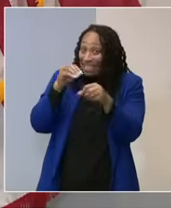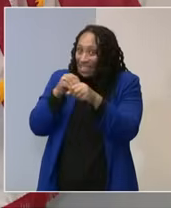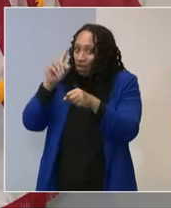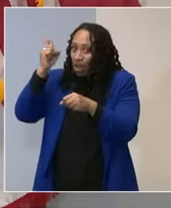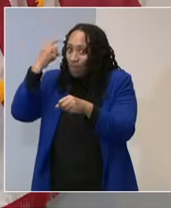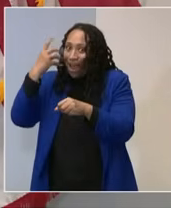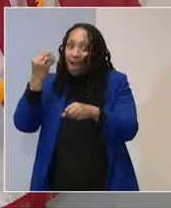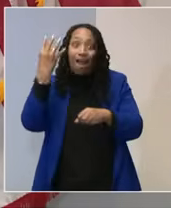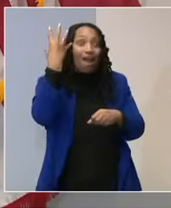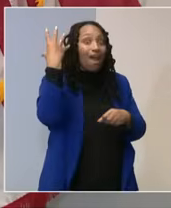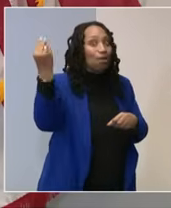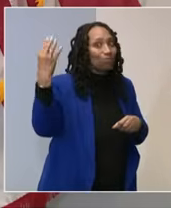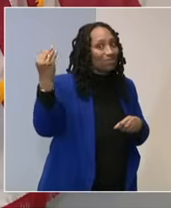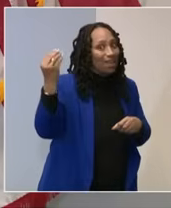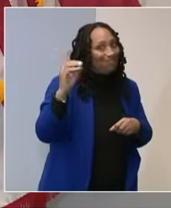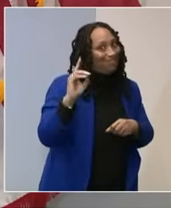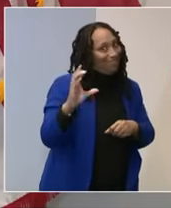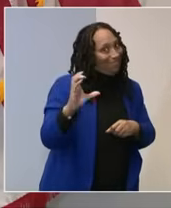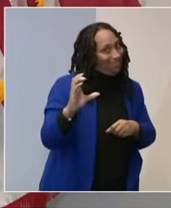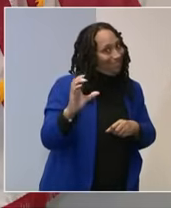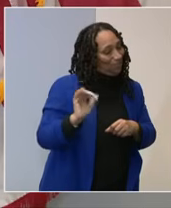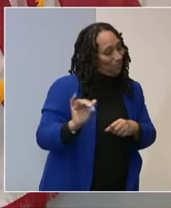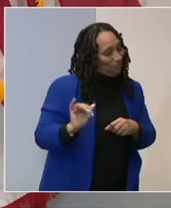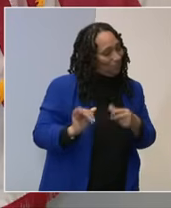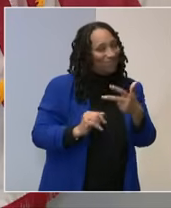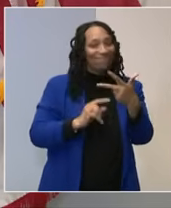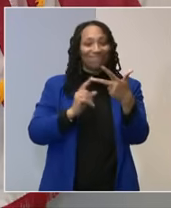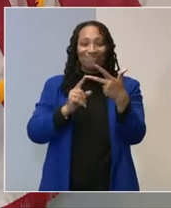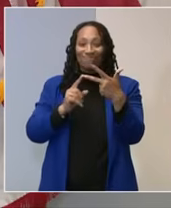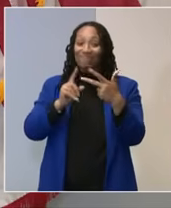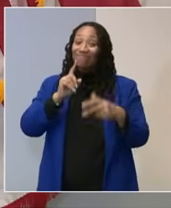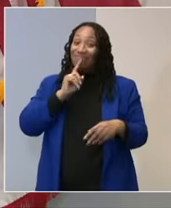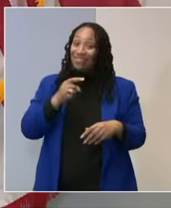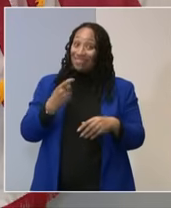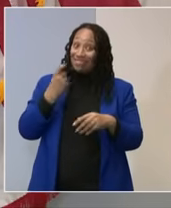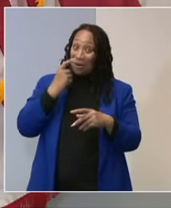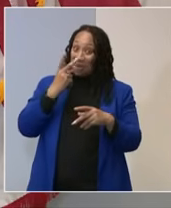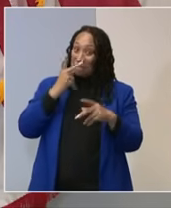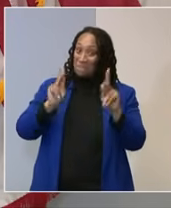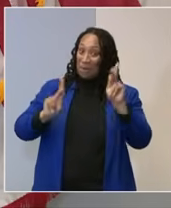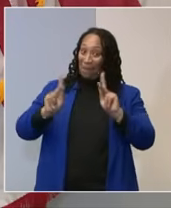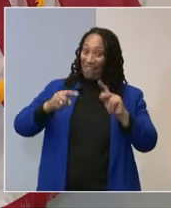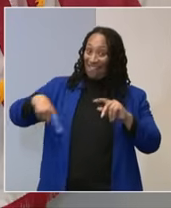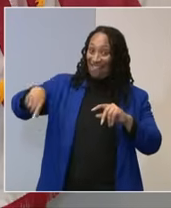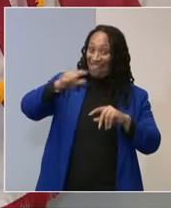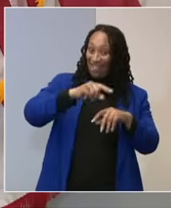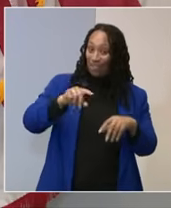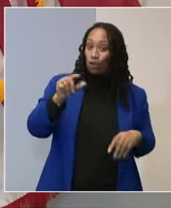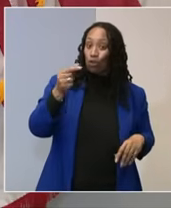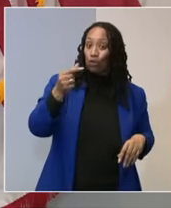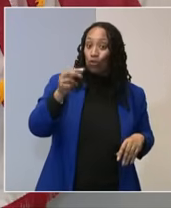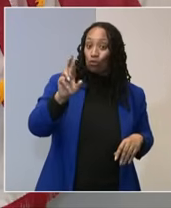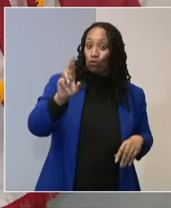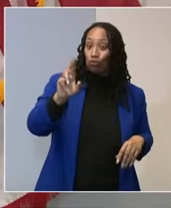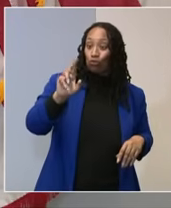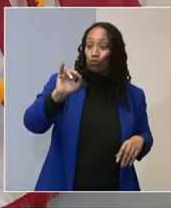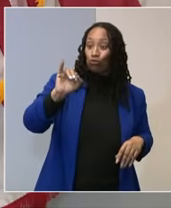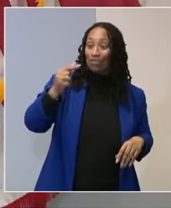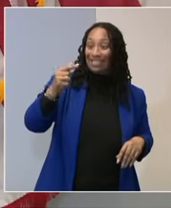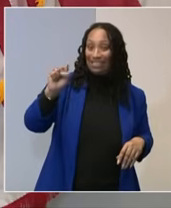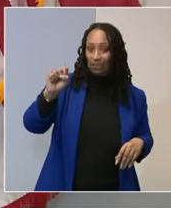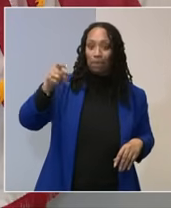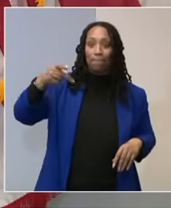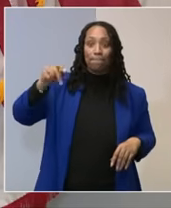from Riggs Park. I told you about my unopposed elections, but it was the people of Riggs Park